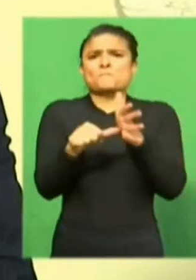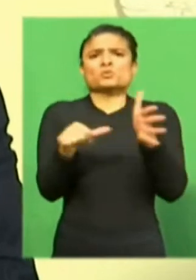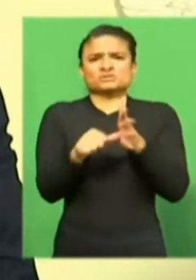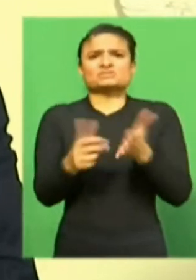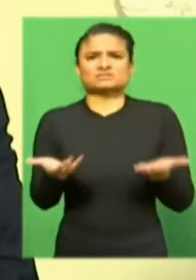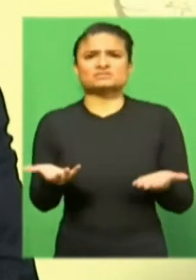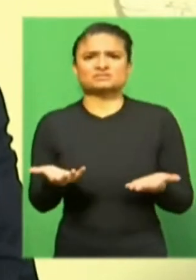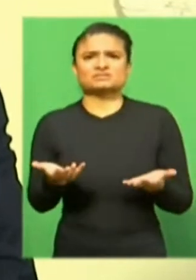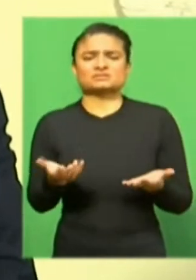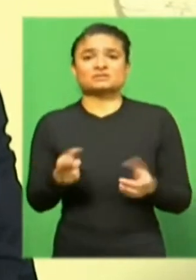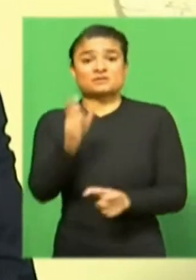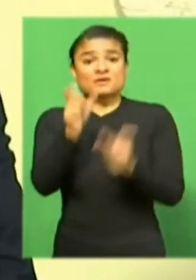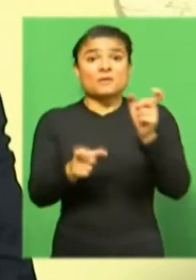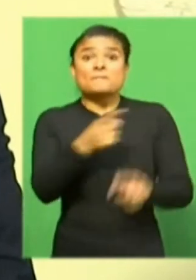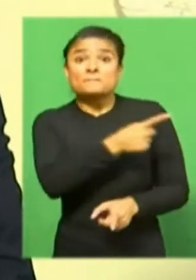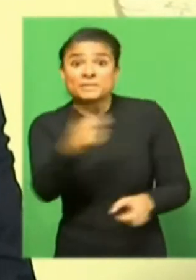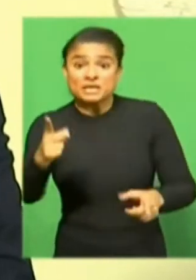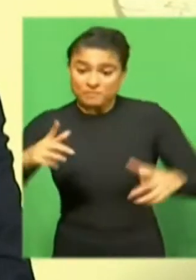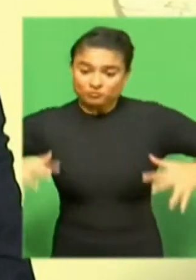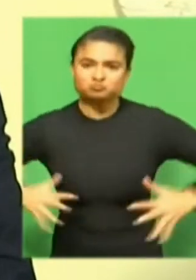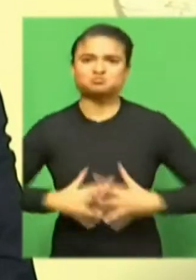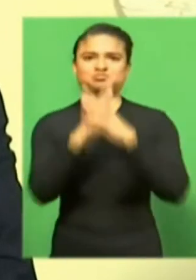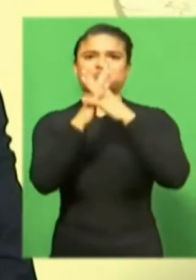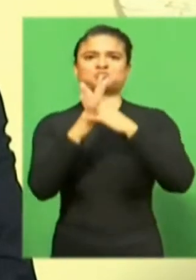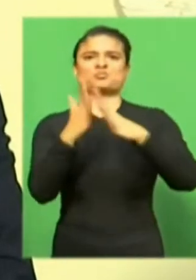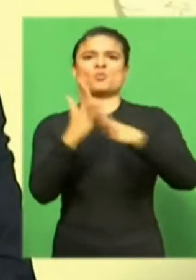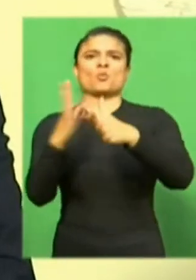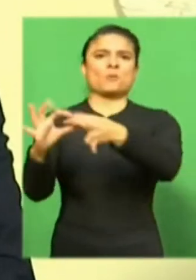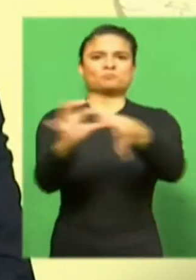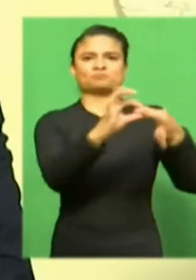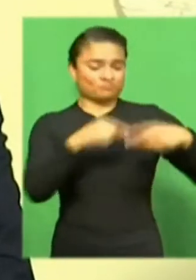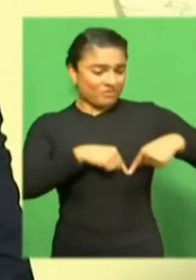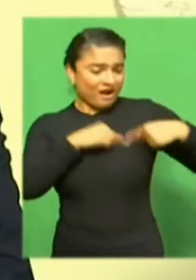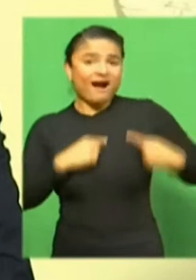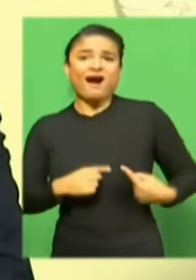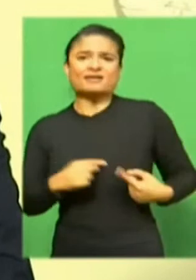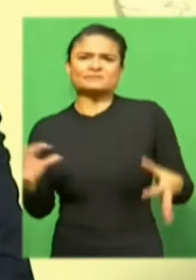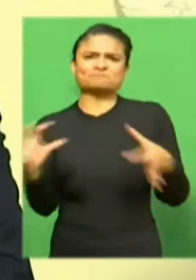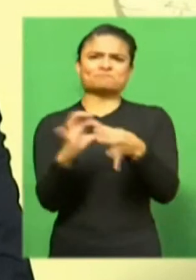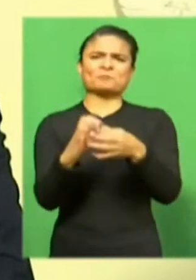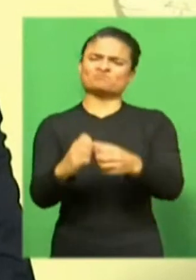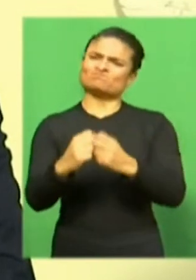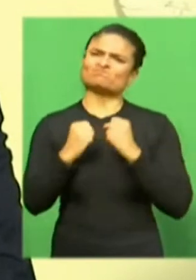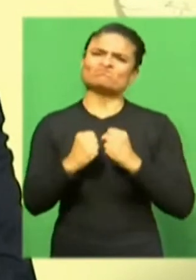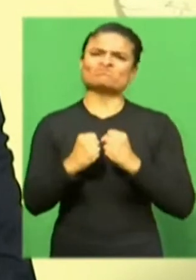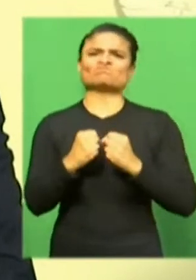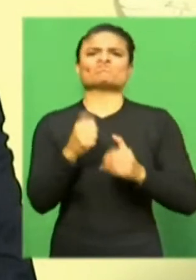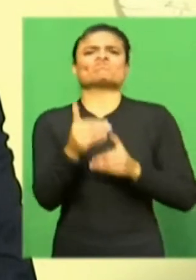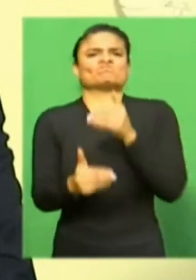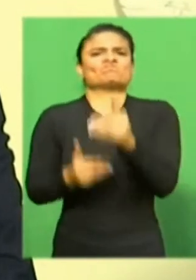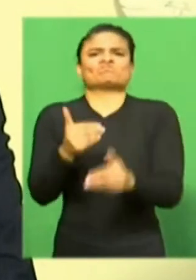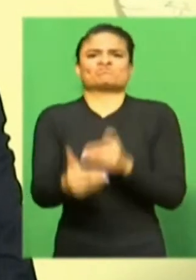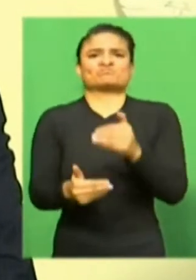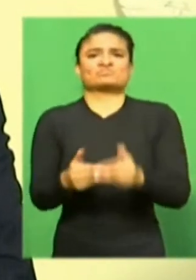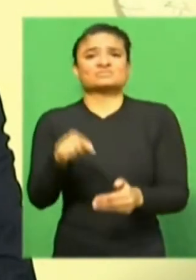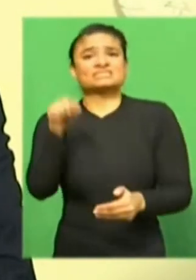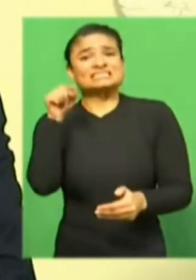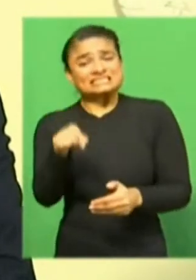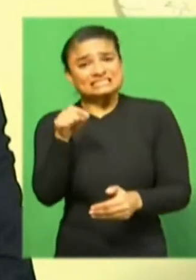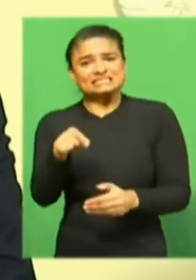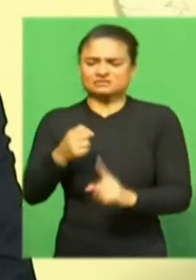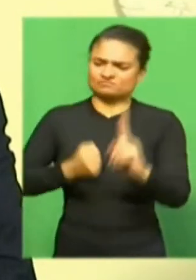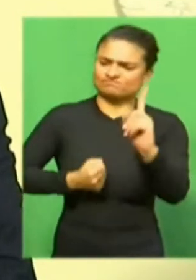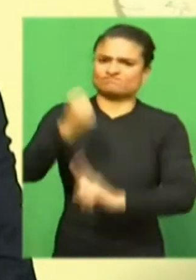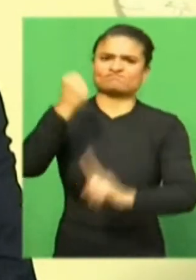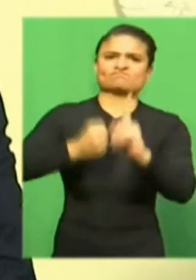when they act together to defend their hard-won democracy.